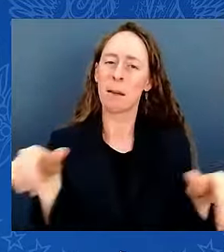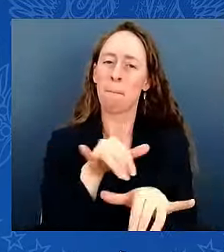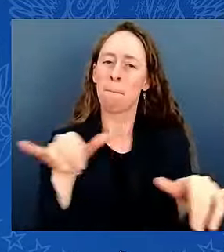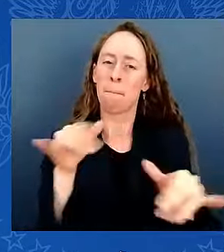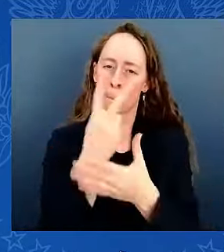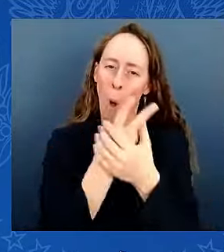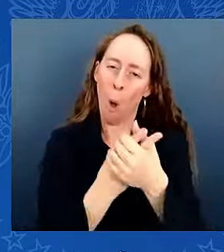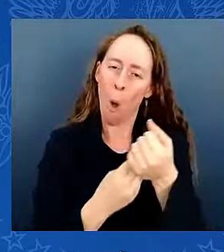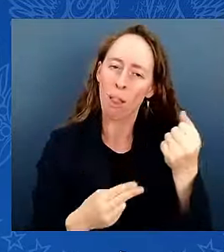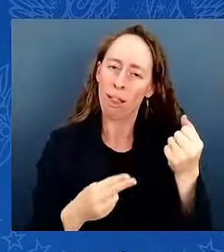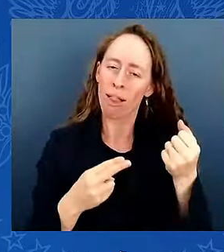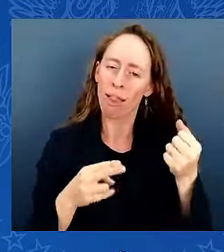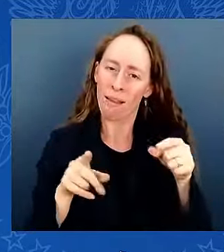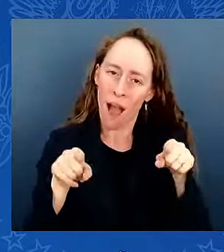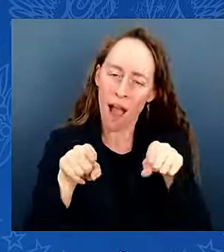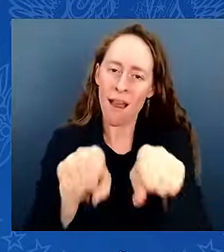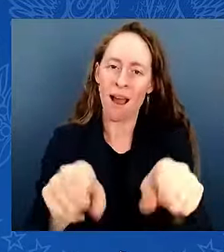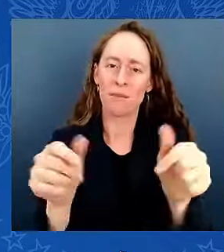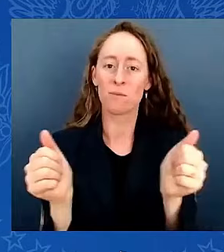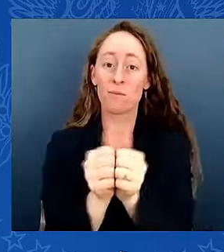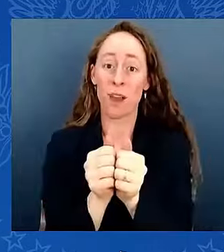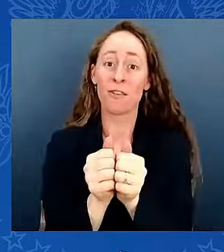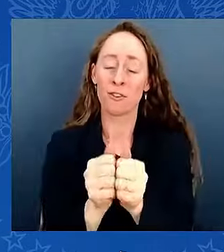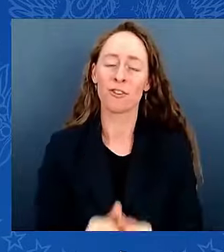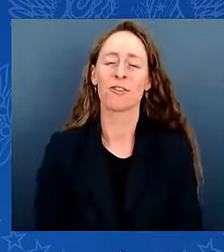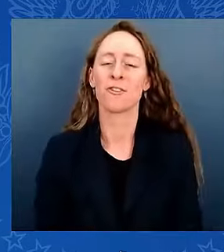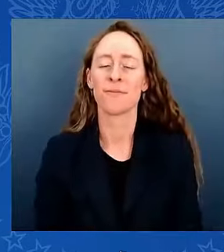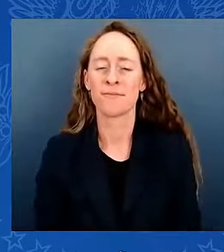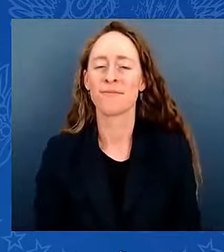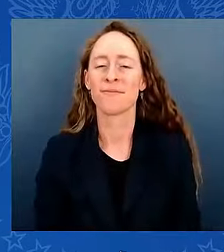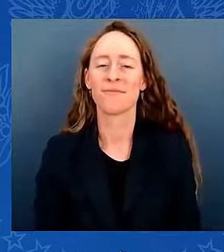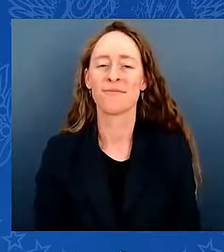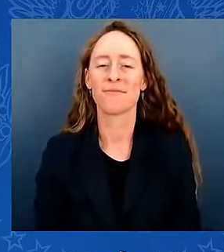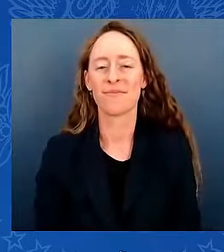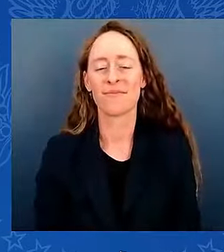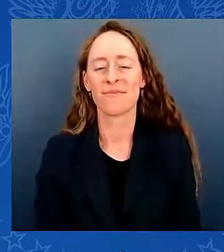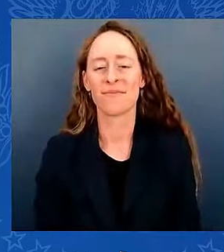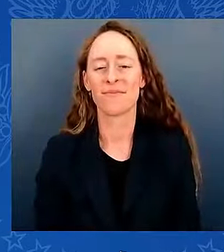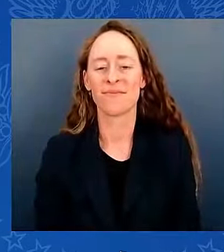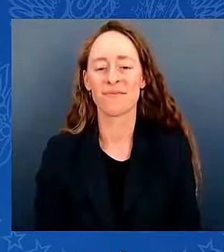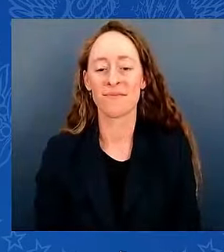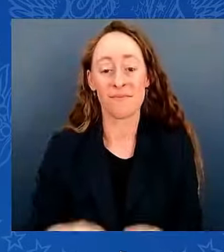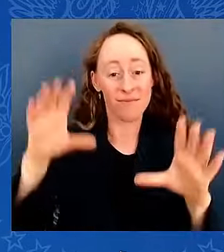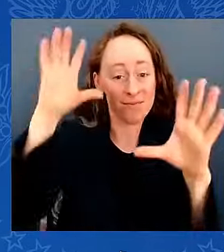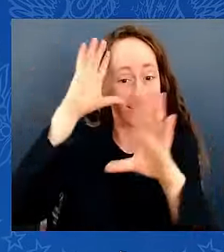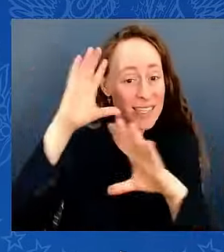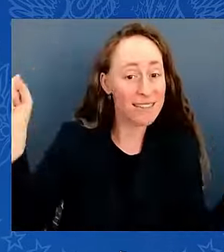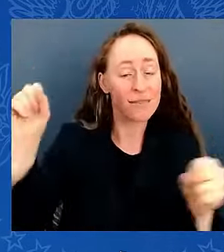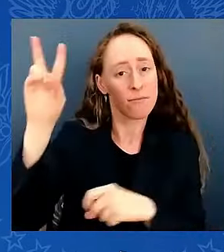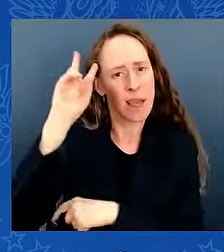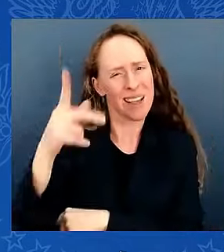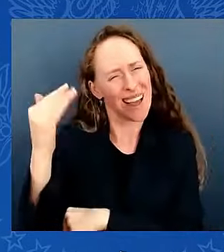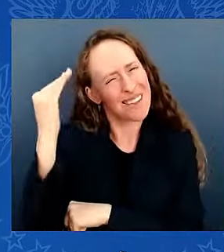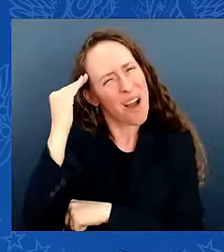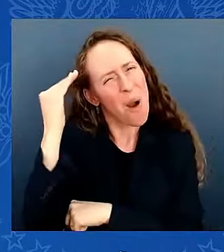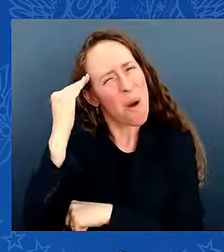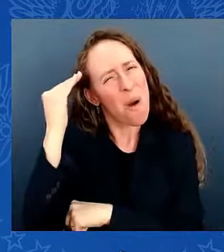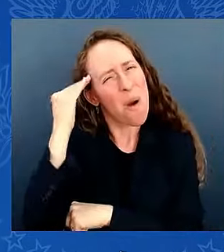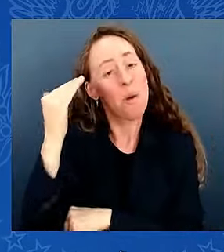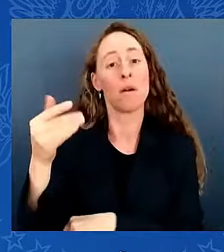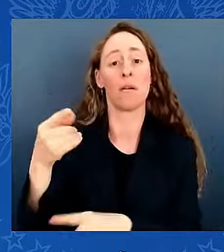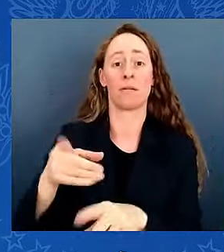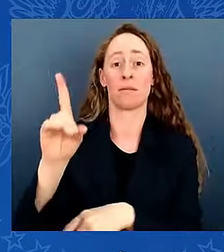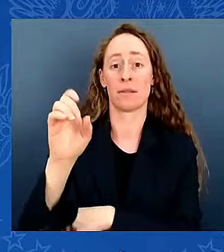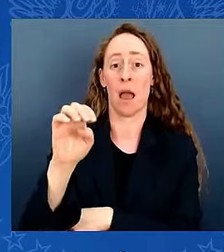We have a president and a vice president who know democracy only thrives when voting is protected